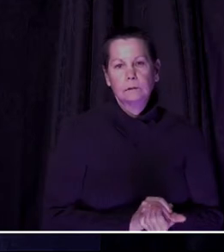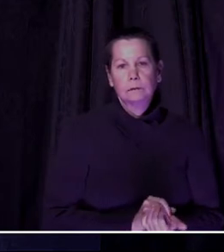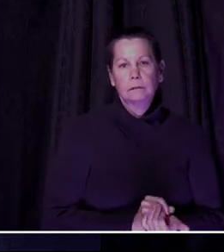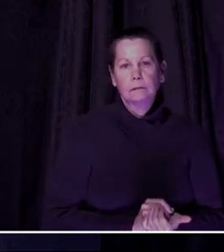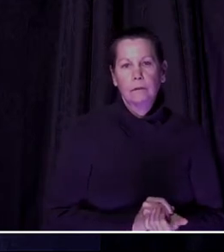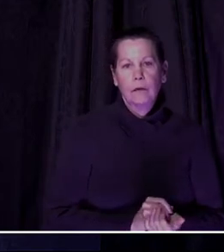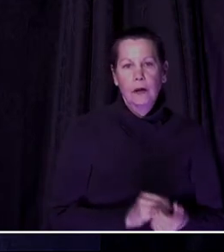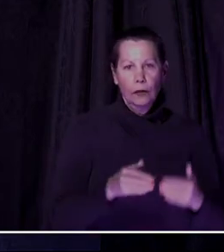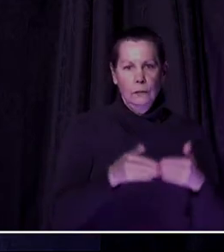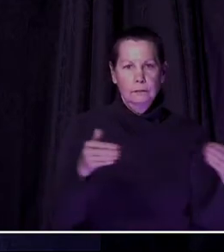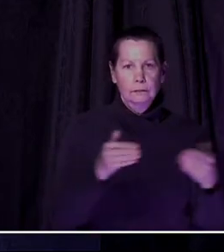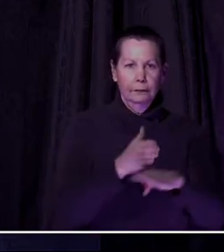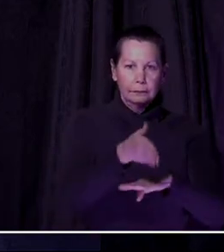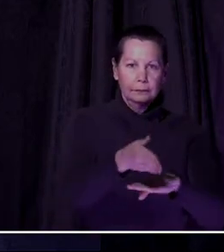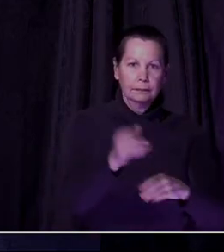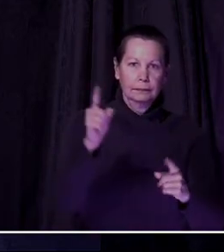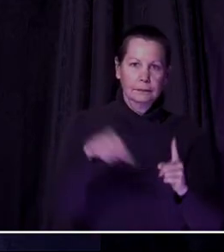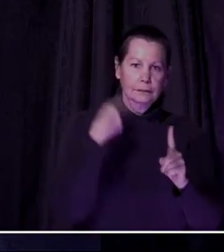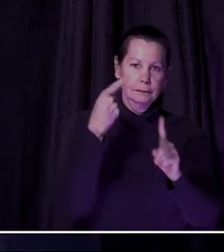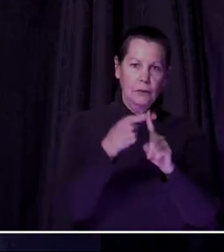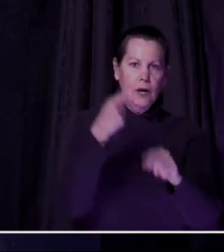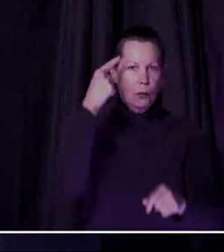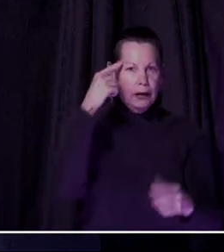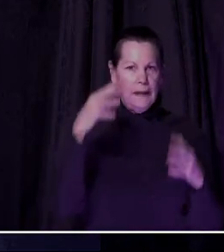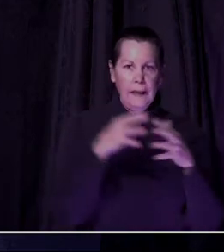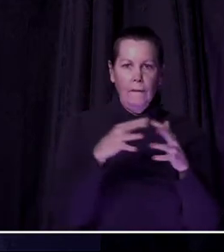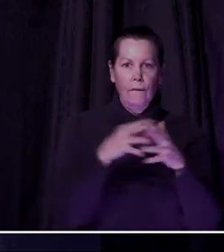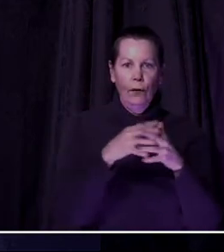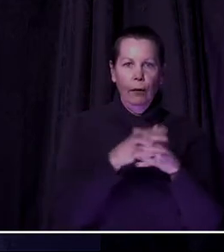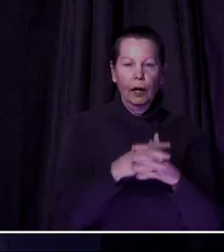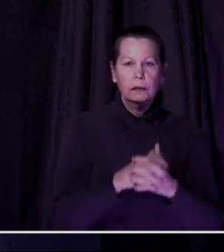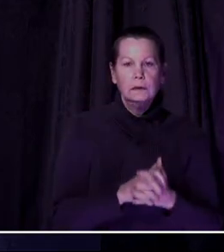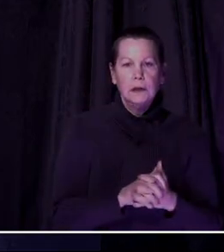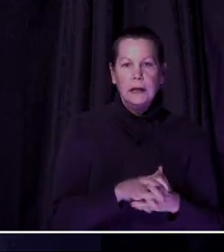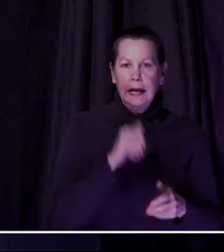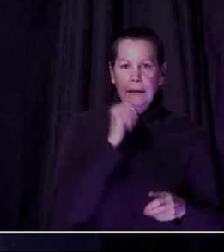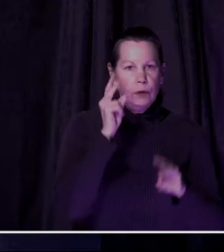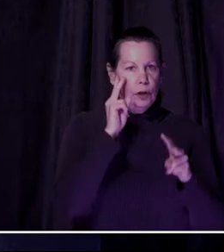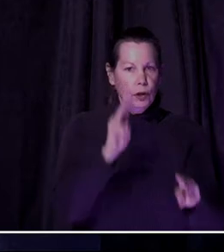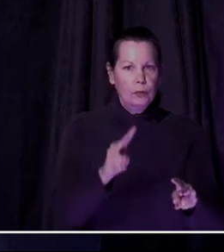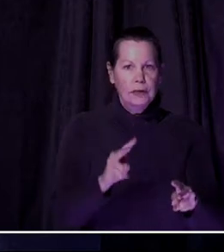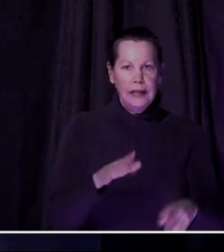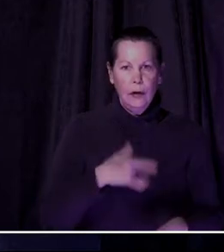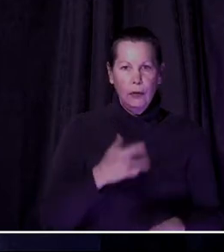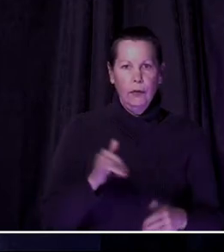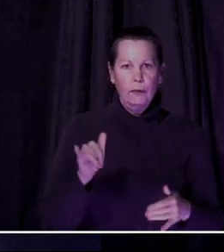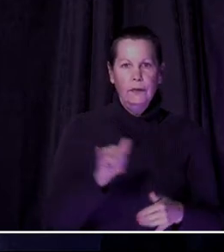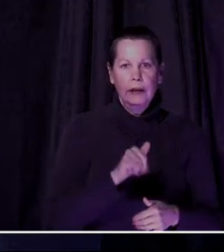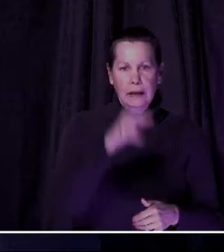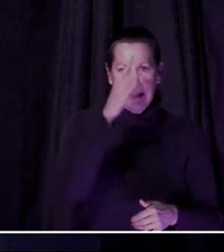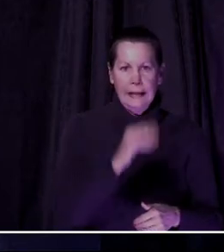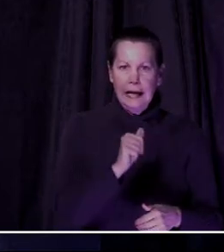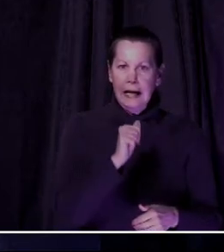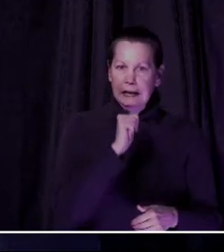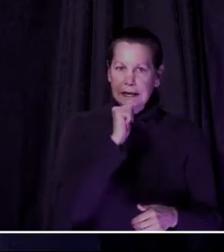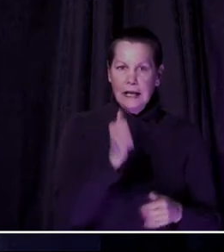Toward the goal line. Now, I think of football, you know, even when you don't see or feel like God is not doing